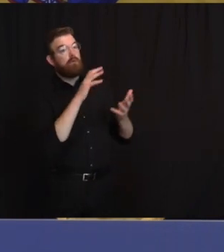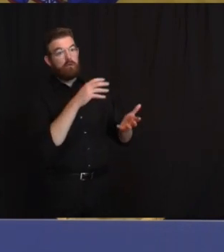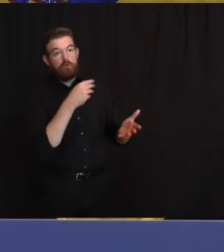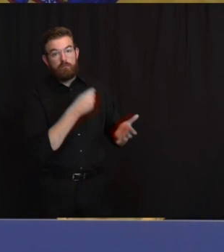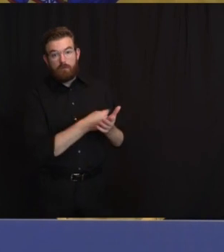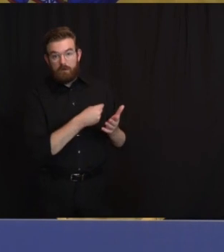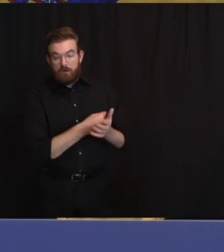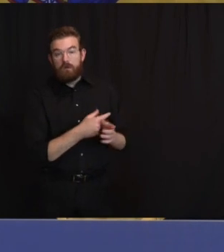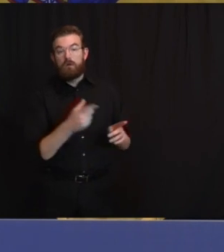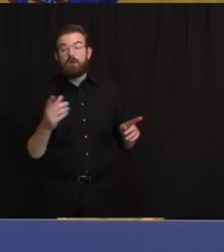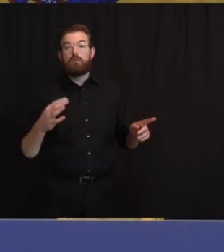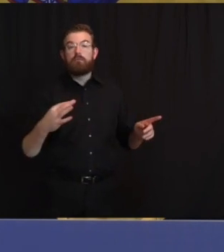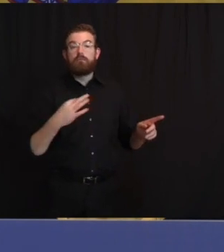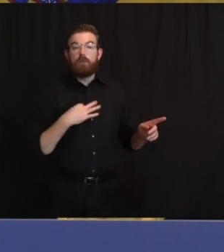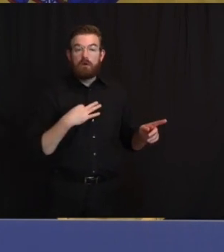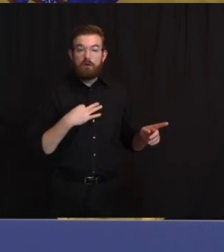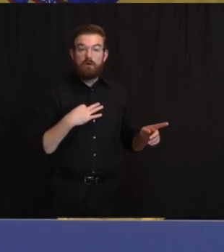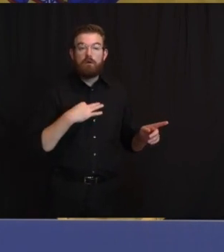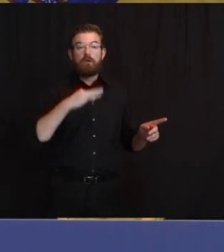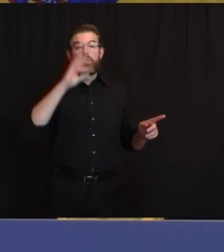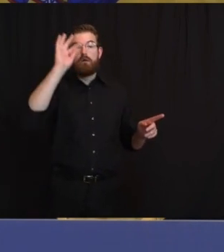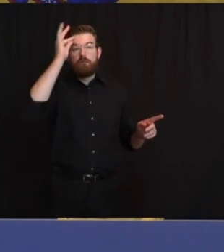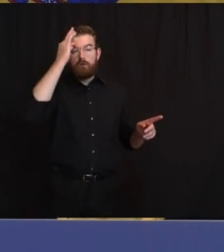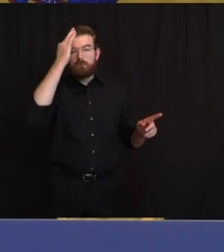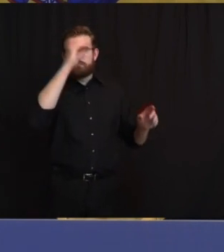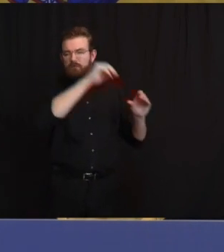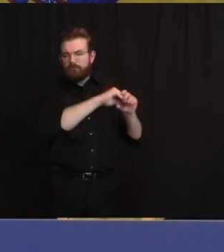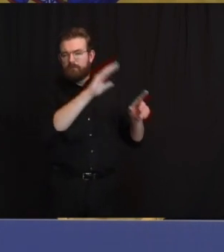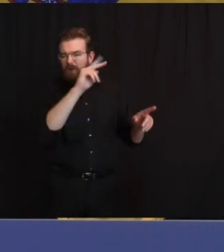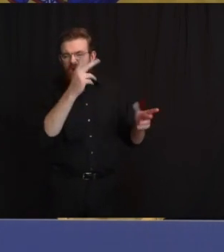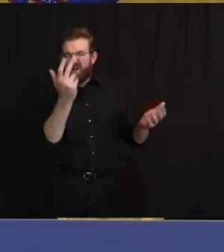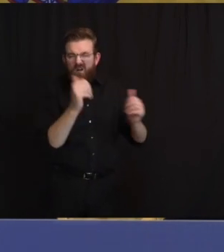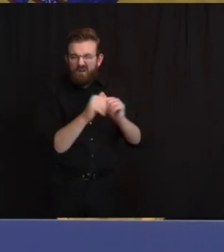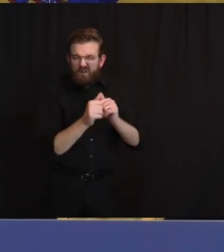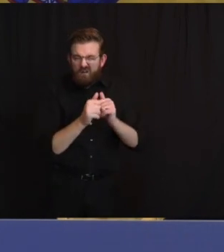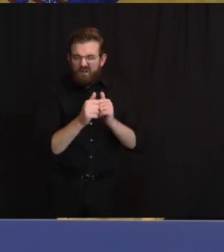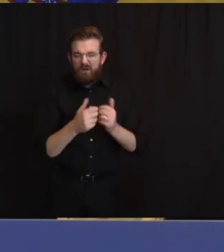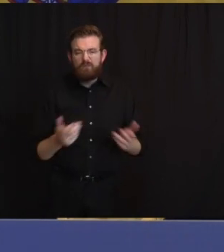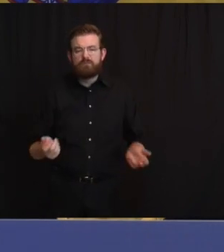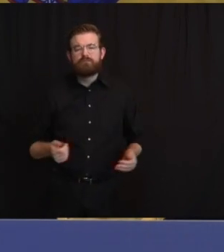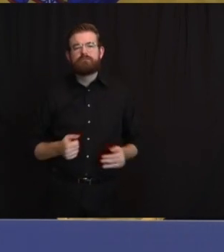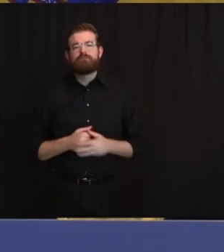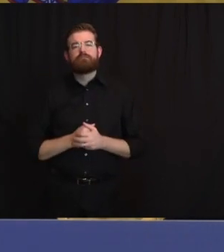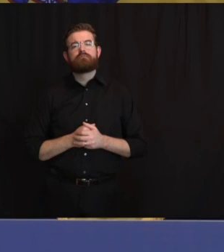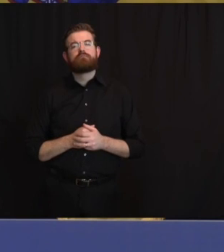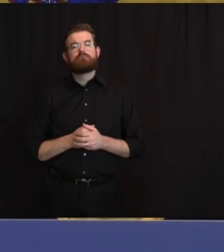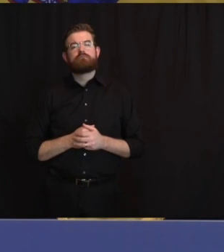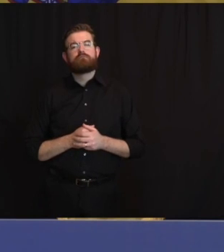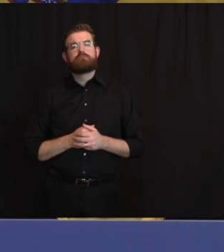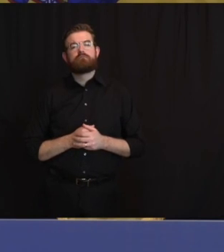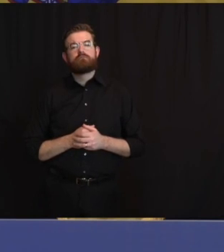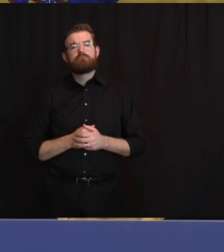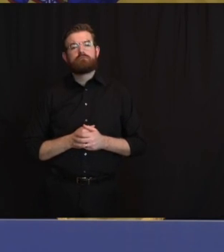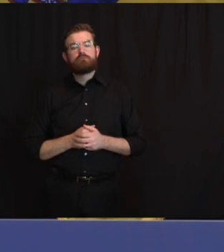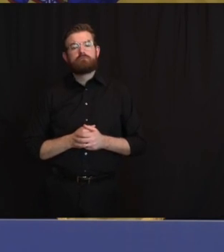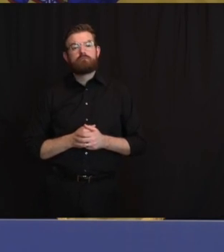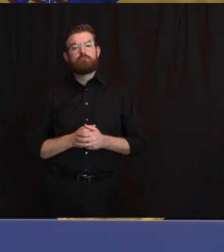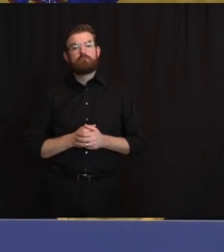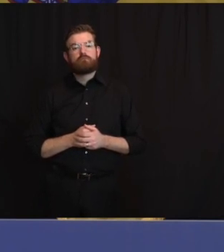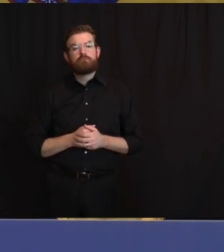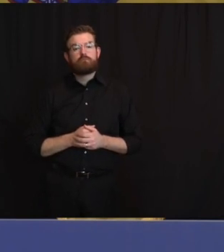Reserve? Do you expect that you'd be revising the stopgap budget that you signed on June 30th? Would any of these items